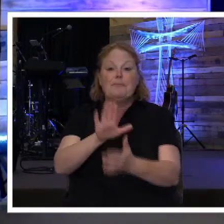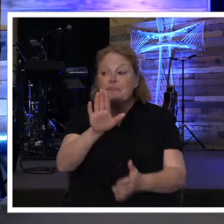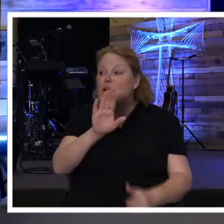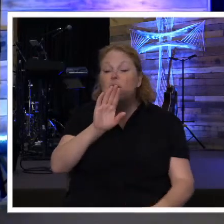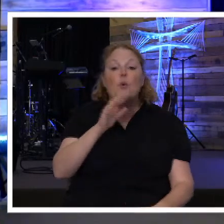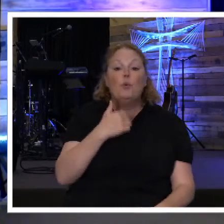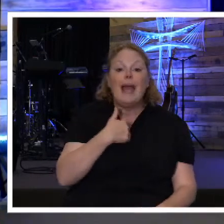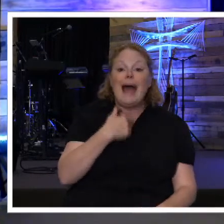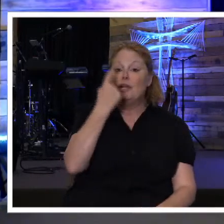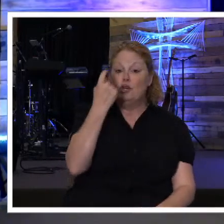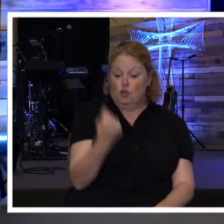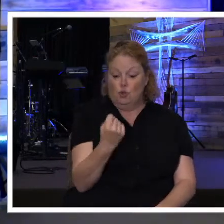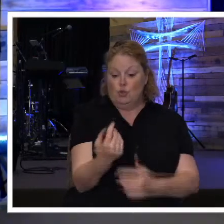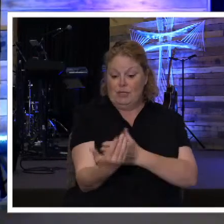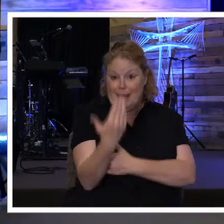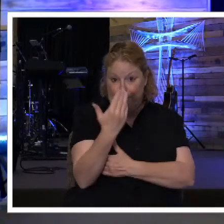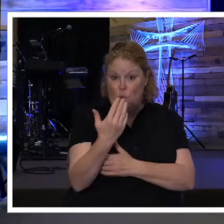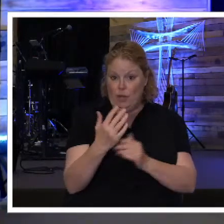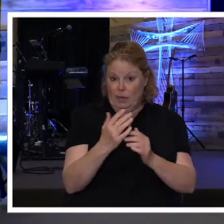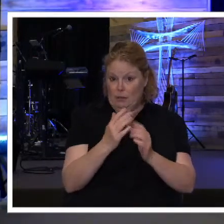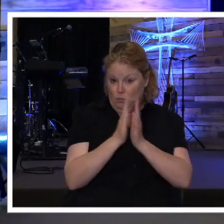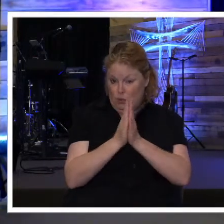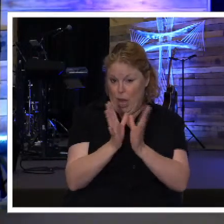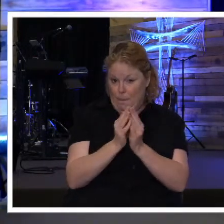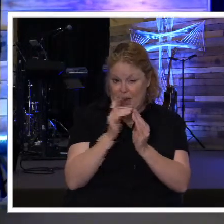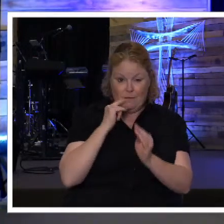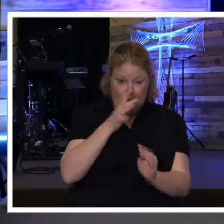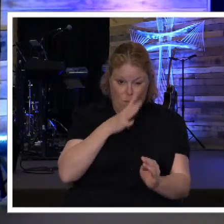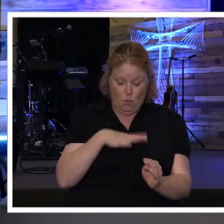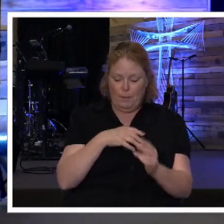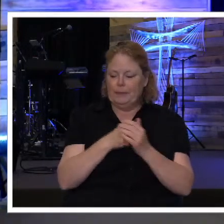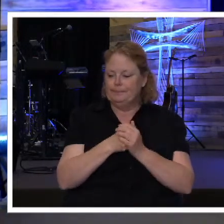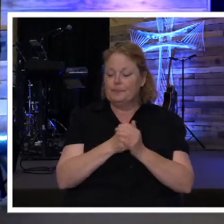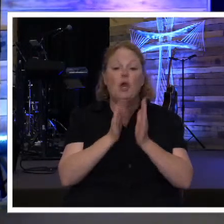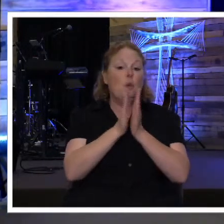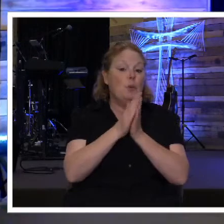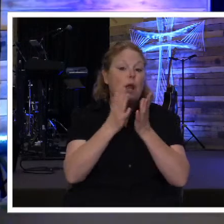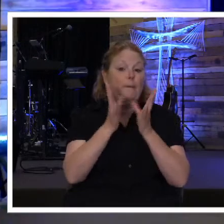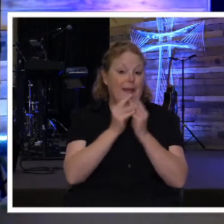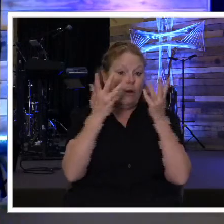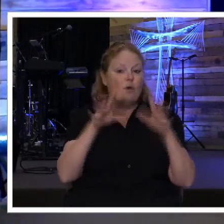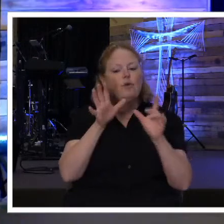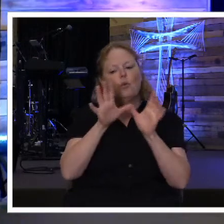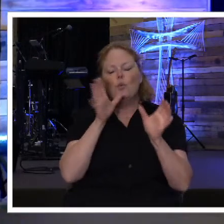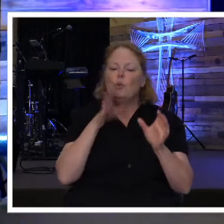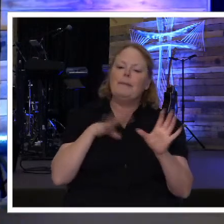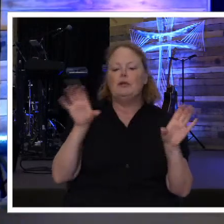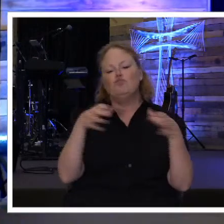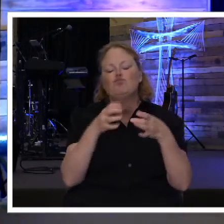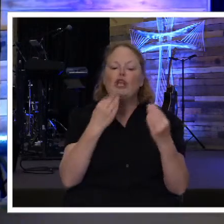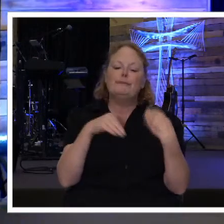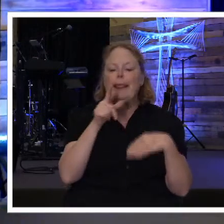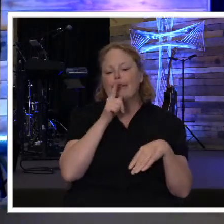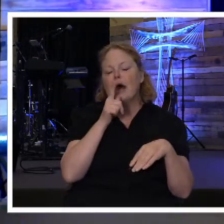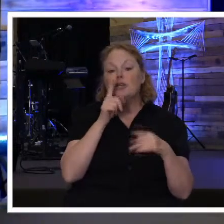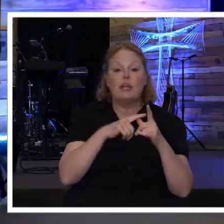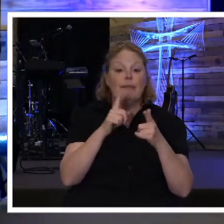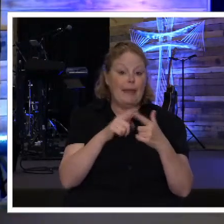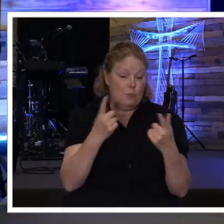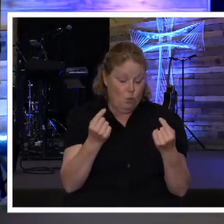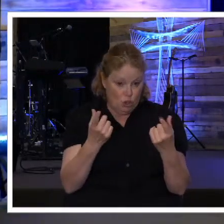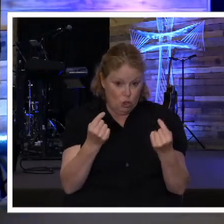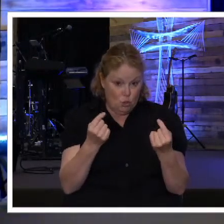we had a Tuesday morning women's prayer meeting at the church, and after the prayer meeting, the ladies would gather together, have some lunch, and then they would spend the rest of the